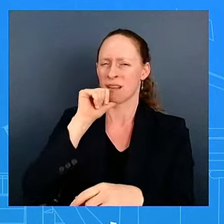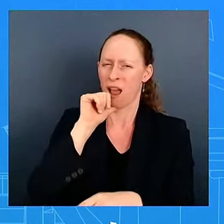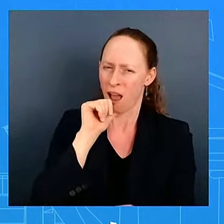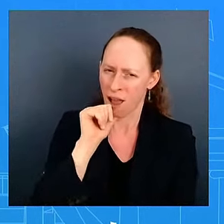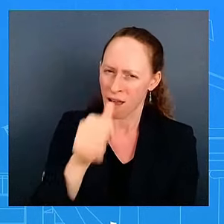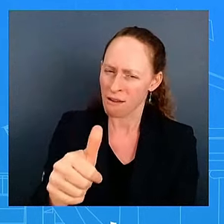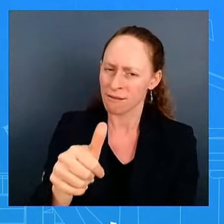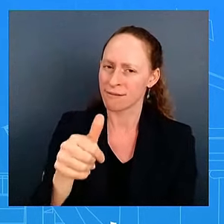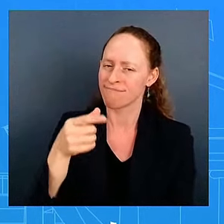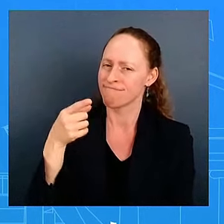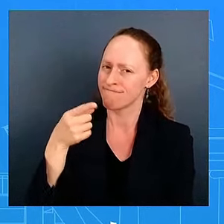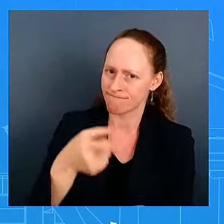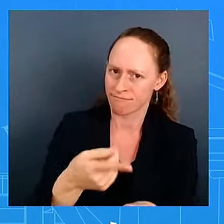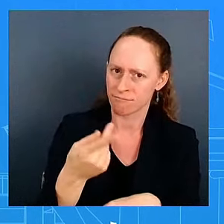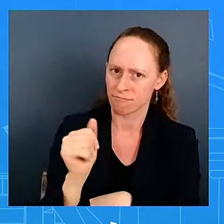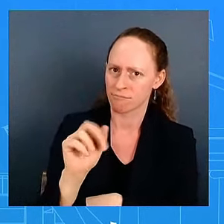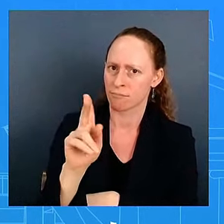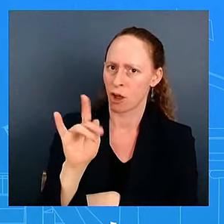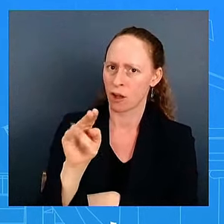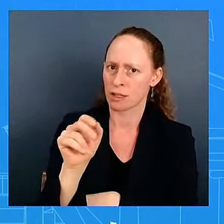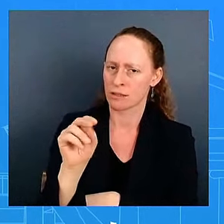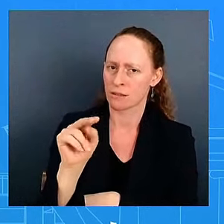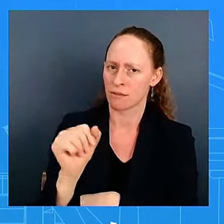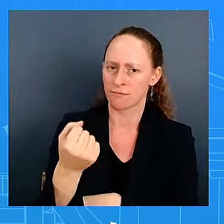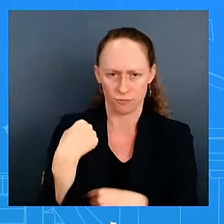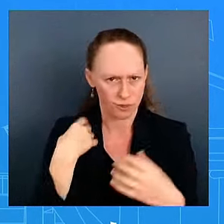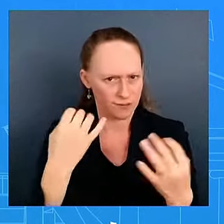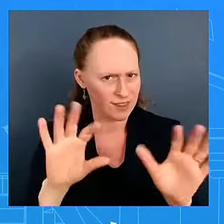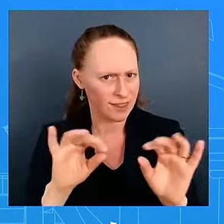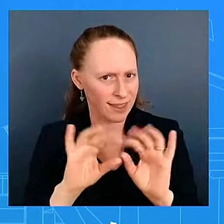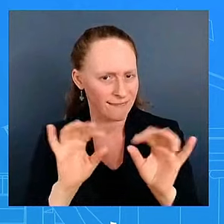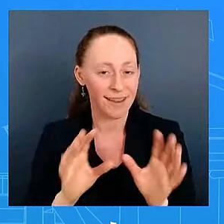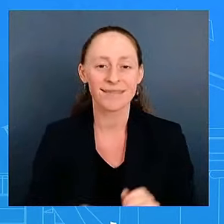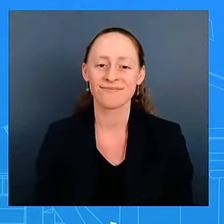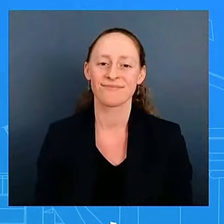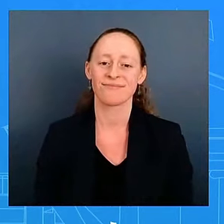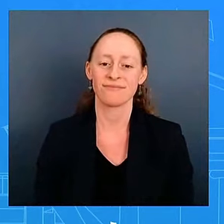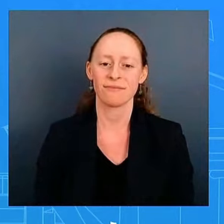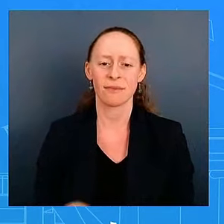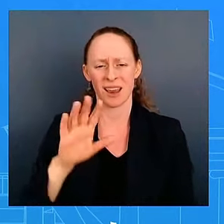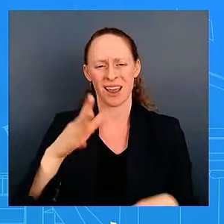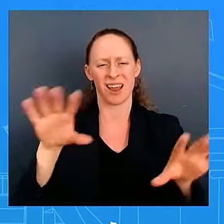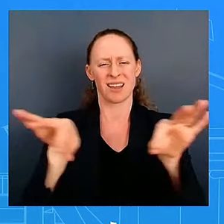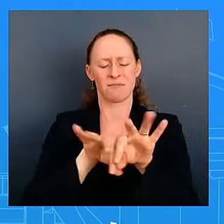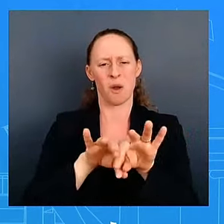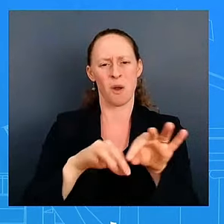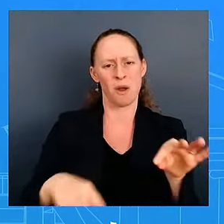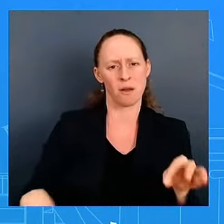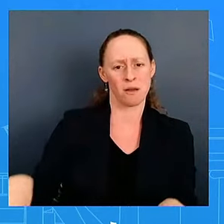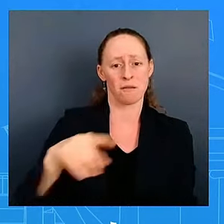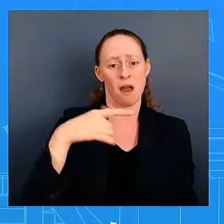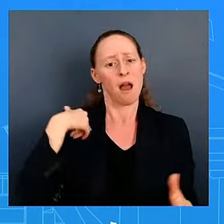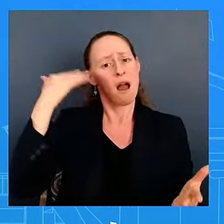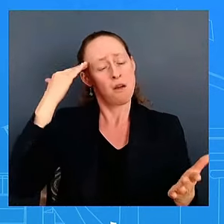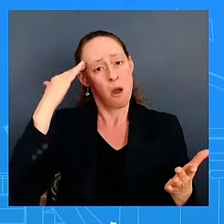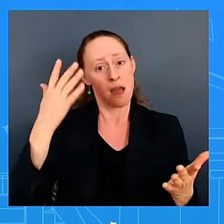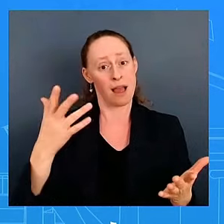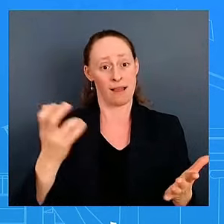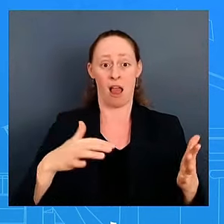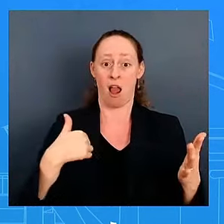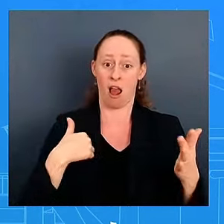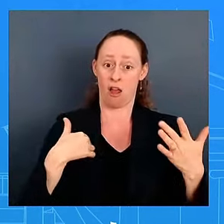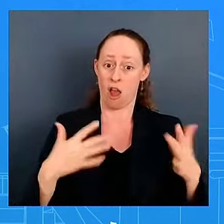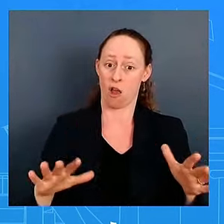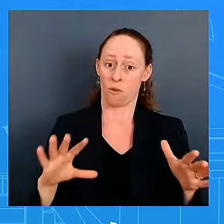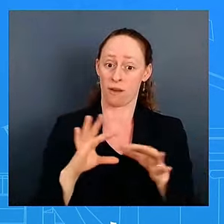it is important. We believe it was important to all of you. I actually even said here at the podium, if there was more information that we could provide, we